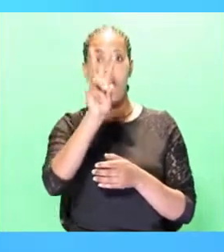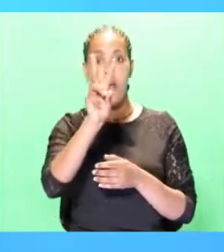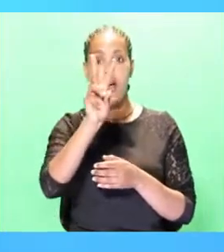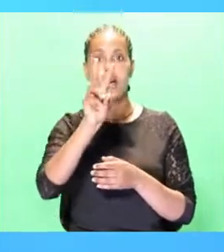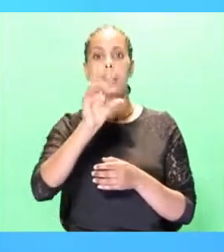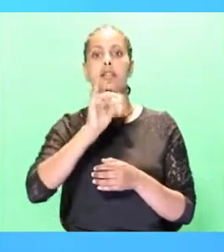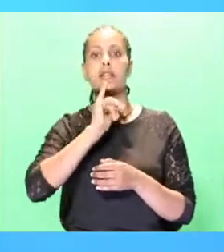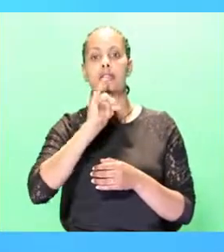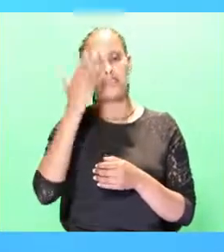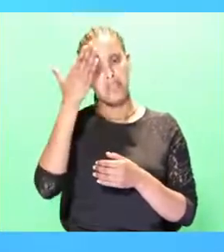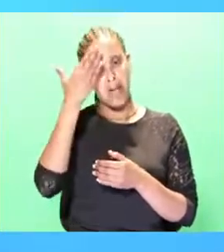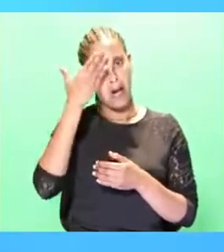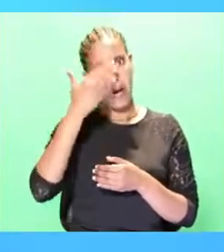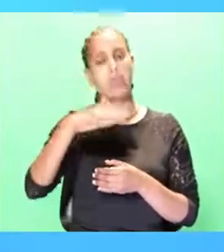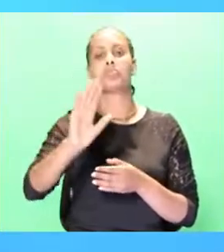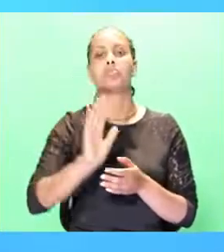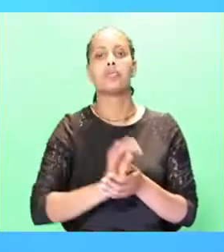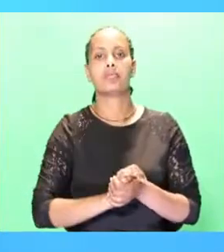is unknown.